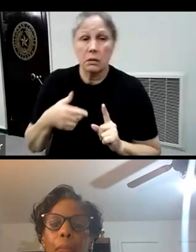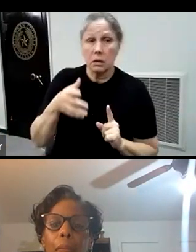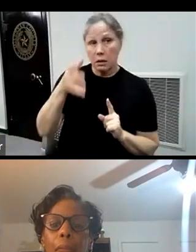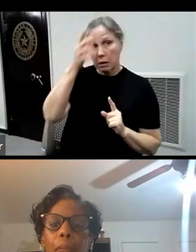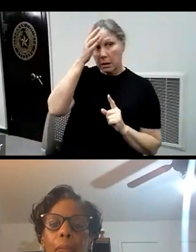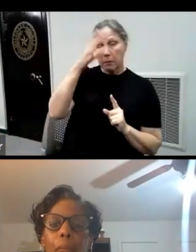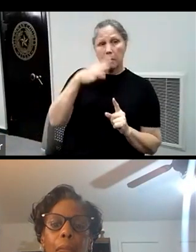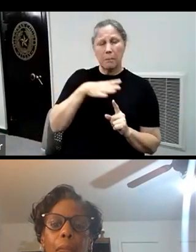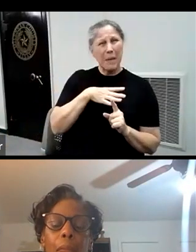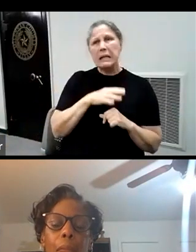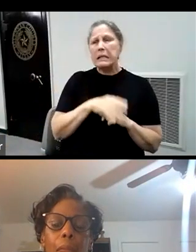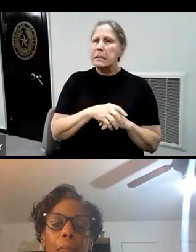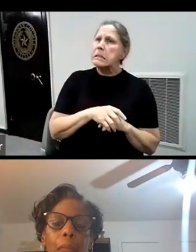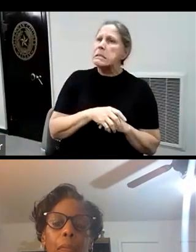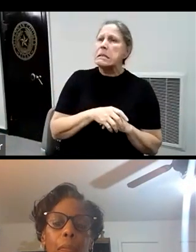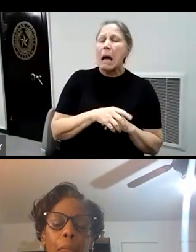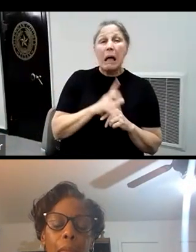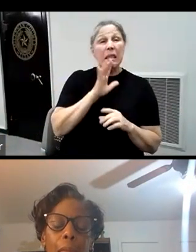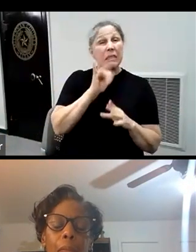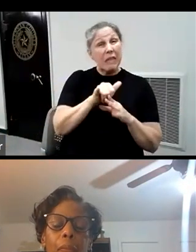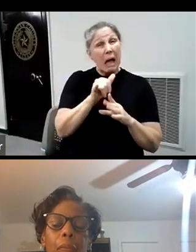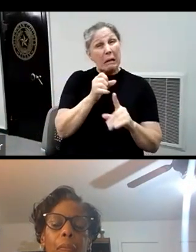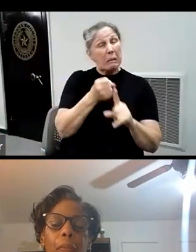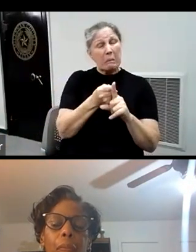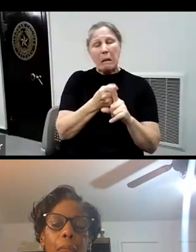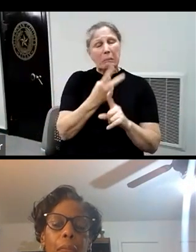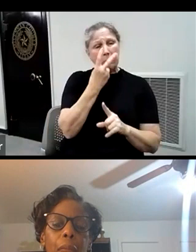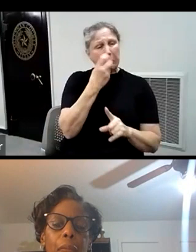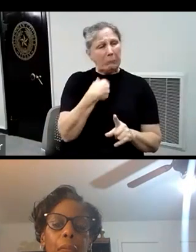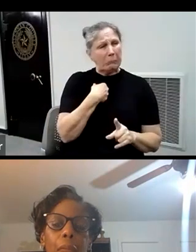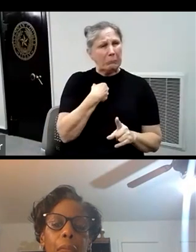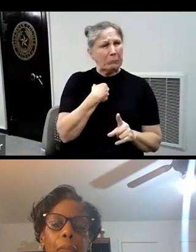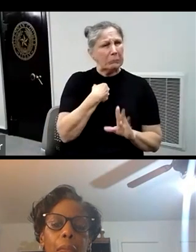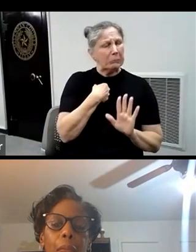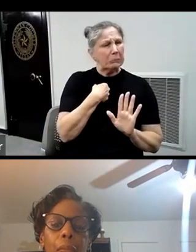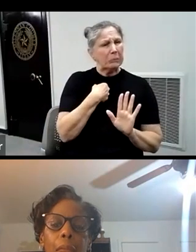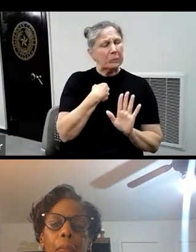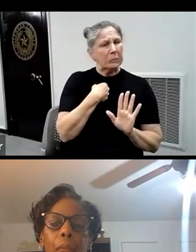it has that effect, but